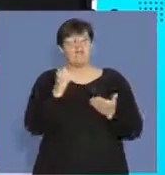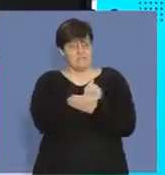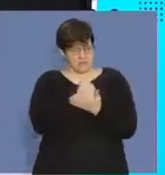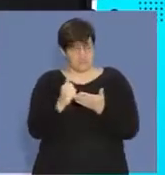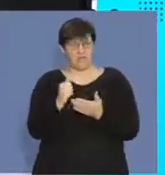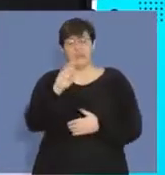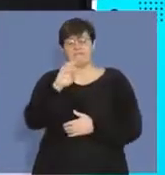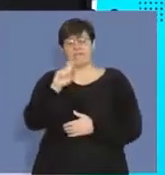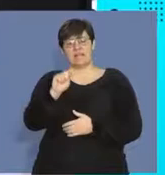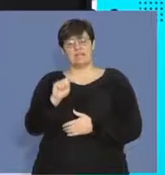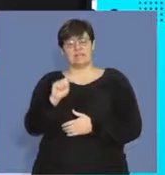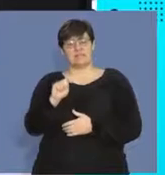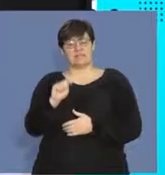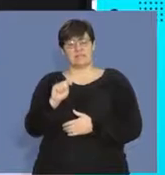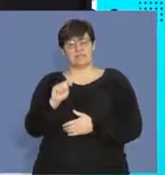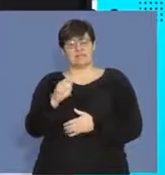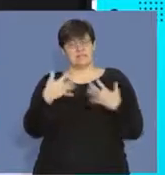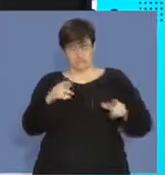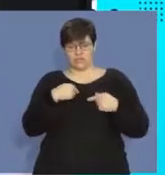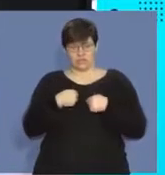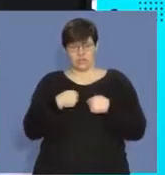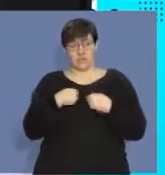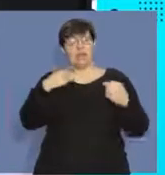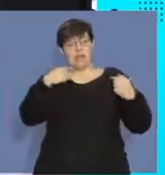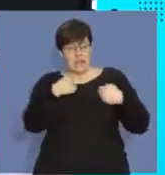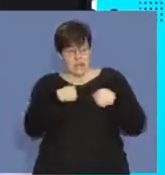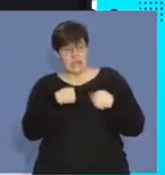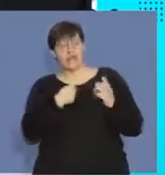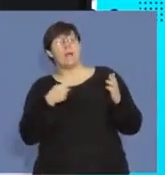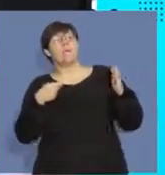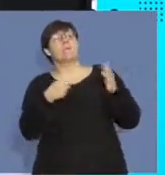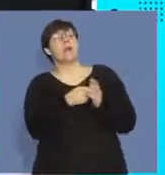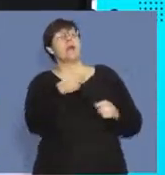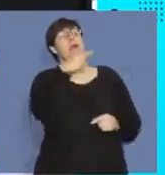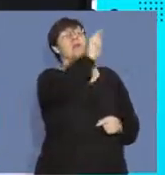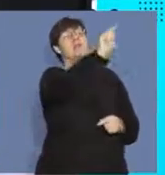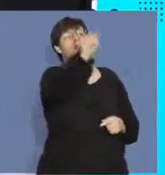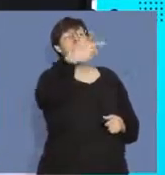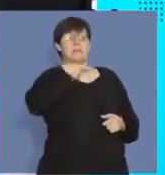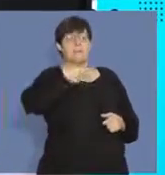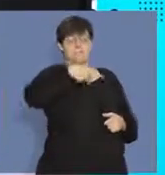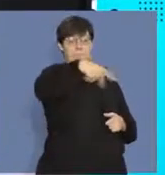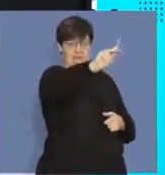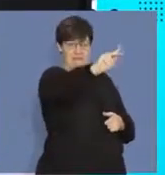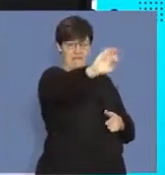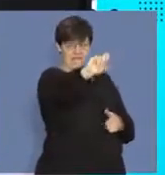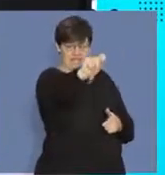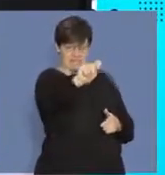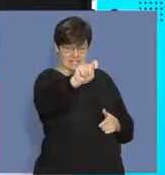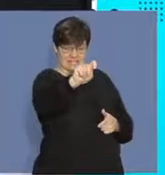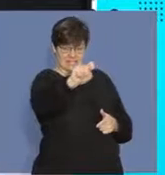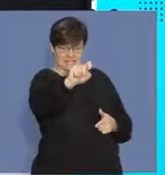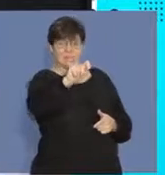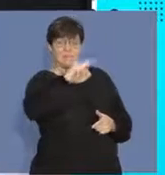a VAT vendor. Right. So all the VAT that we have paid would fall in the category